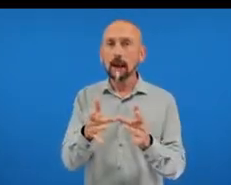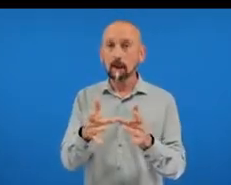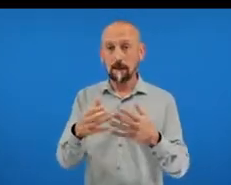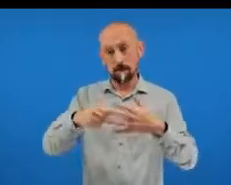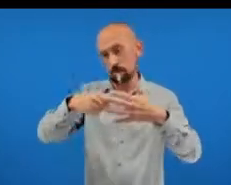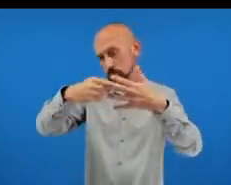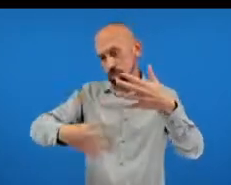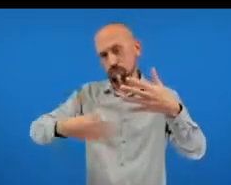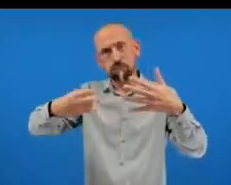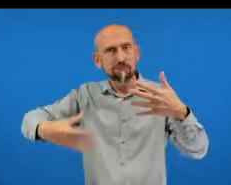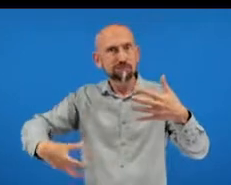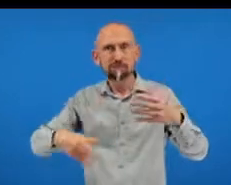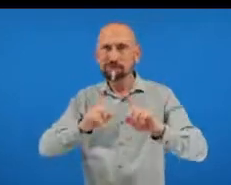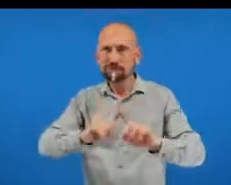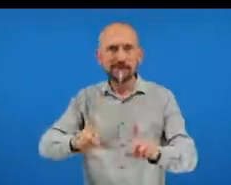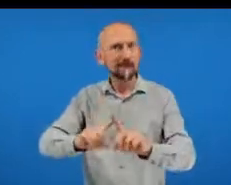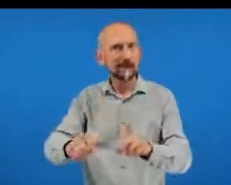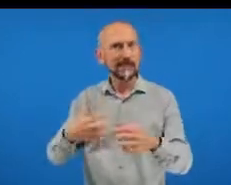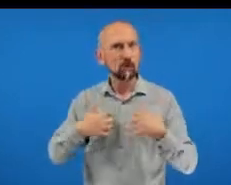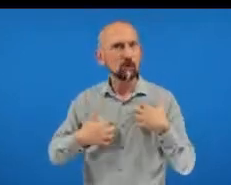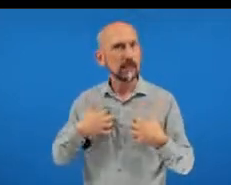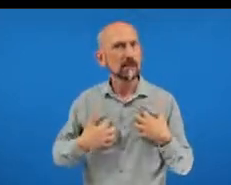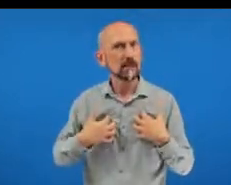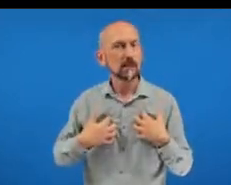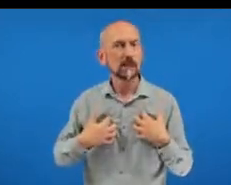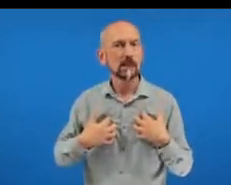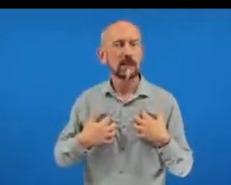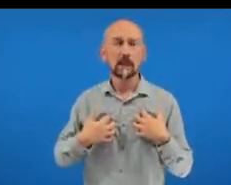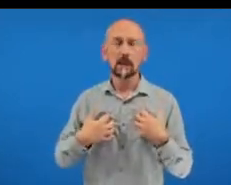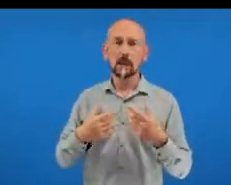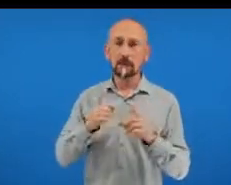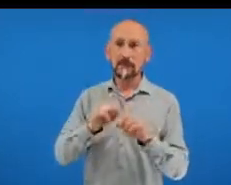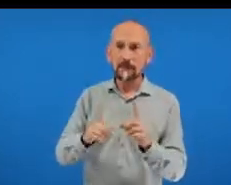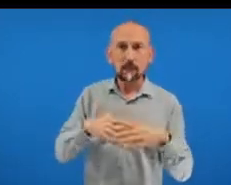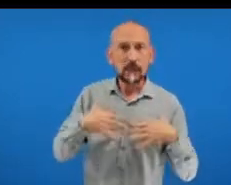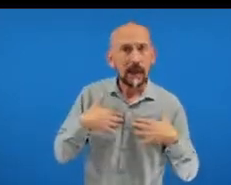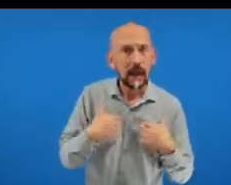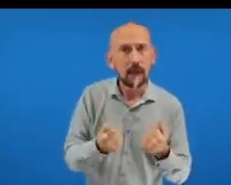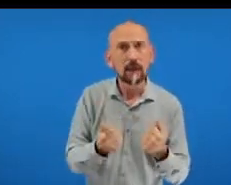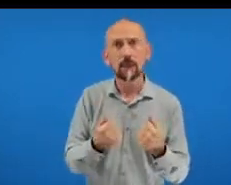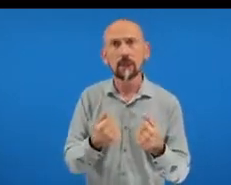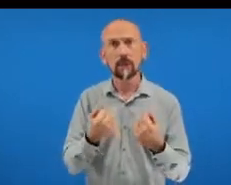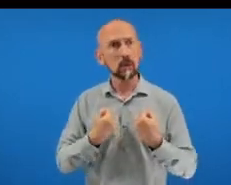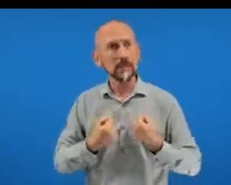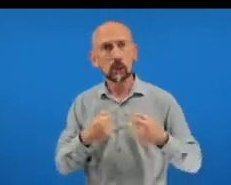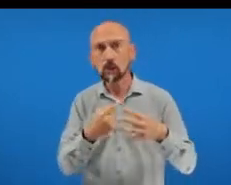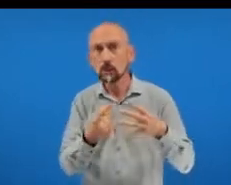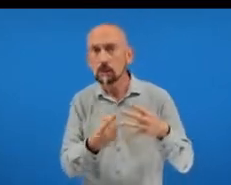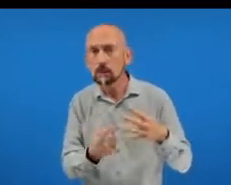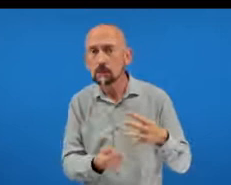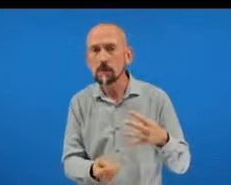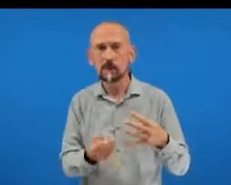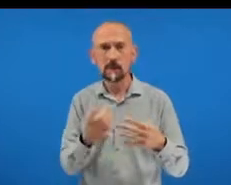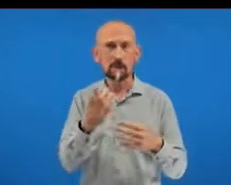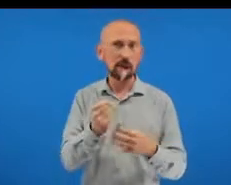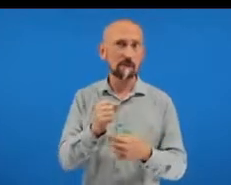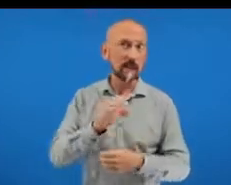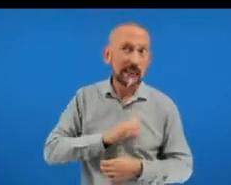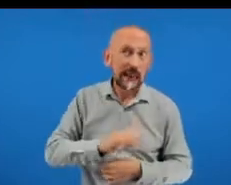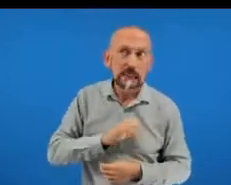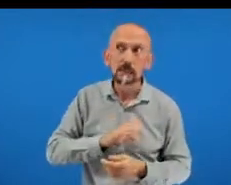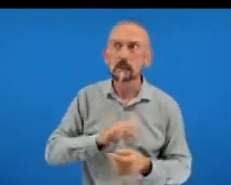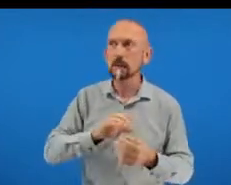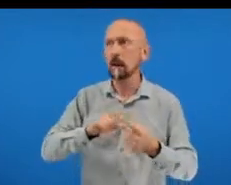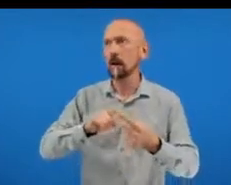for all areas of interest, really, in terms of different health conditions. I think there's one for cancer.